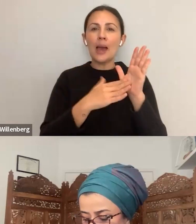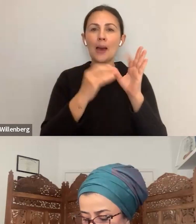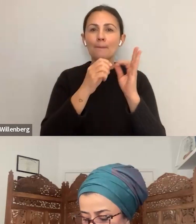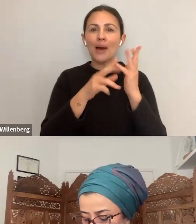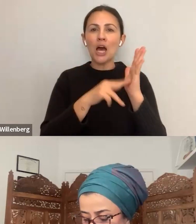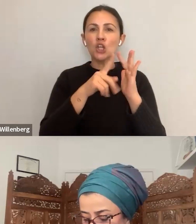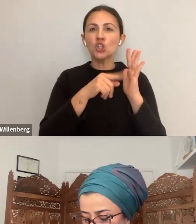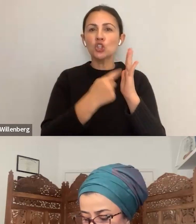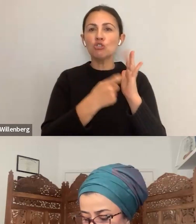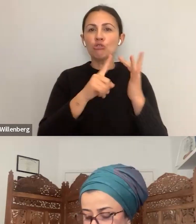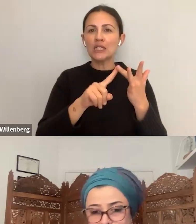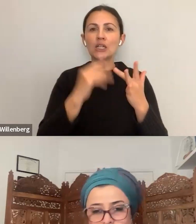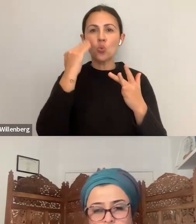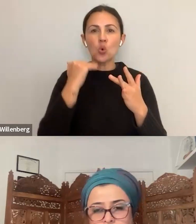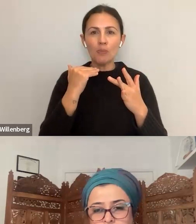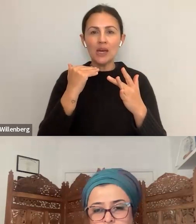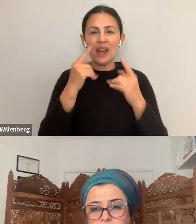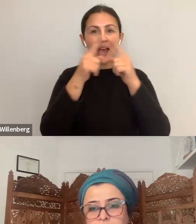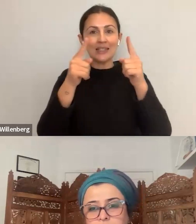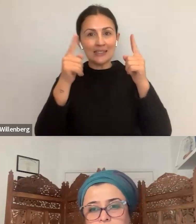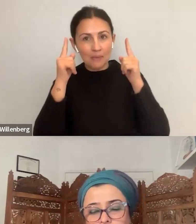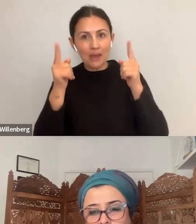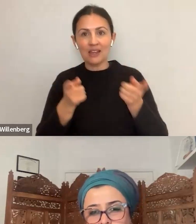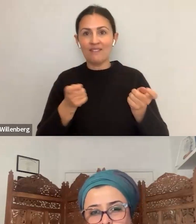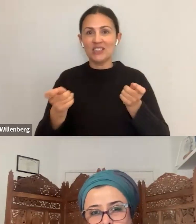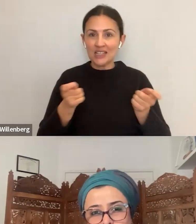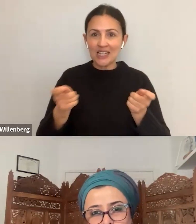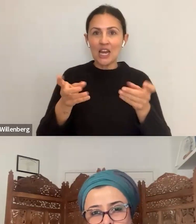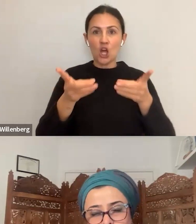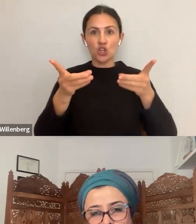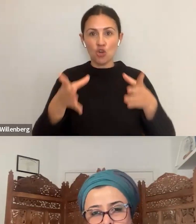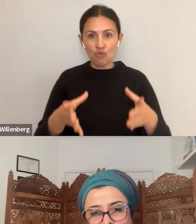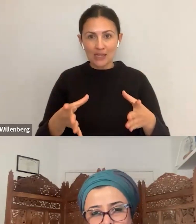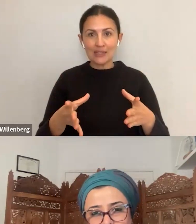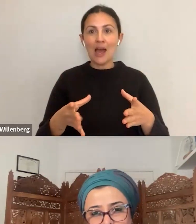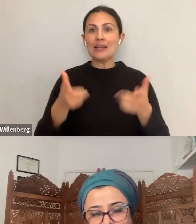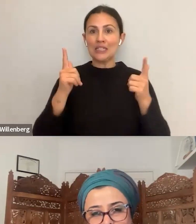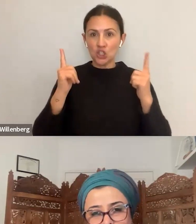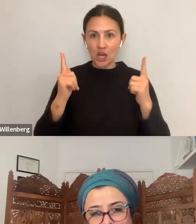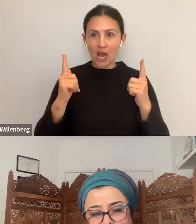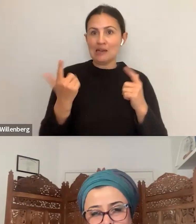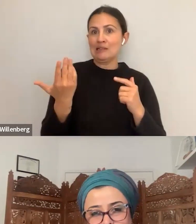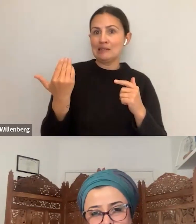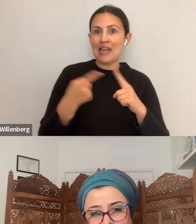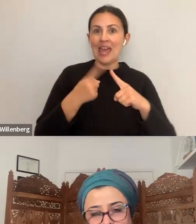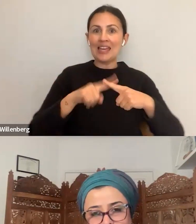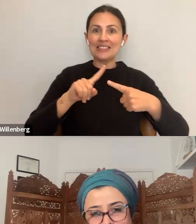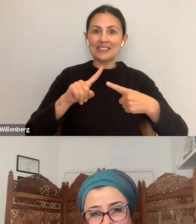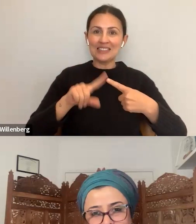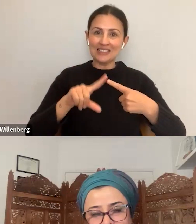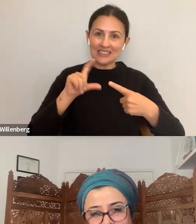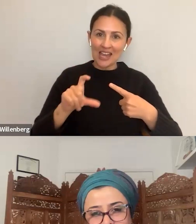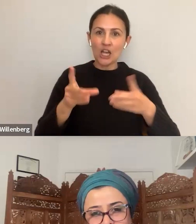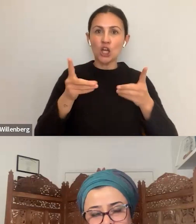scholar, facilitator, educator, director, and more recently executive director in the youth mental health